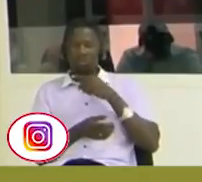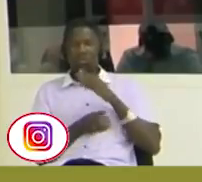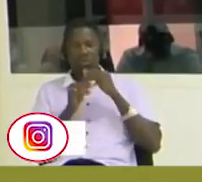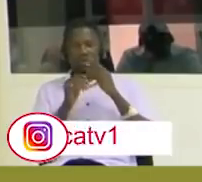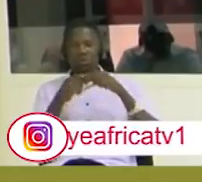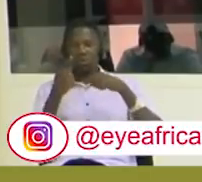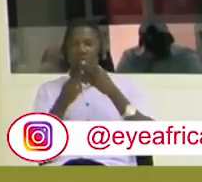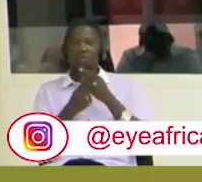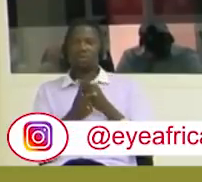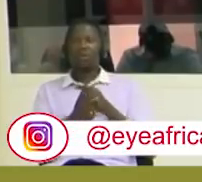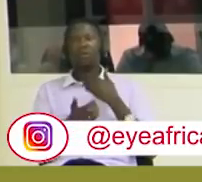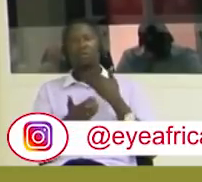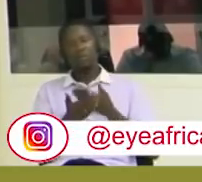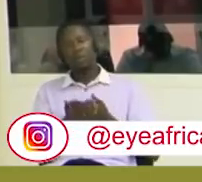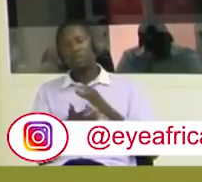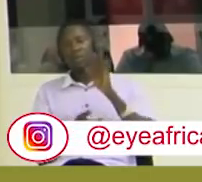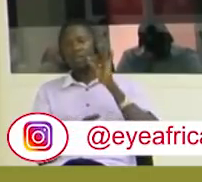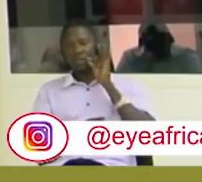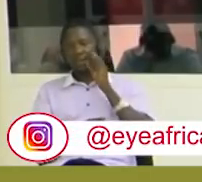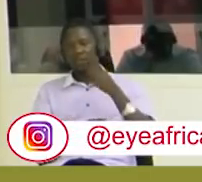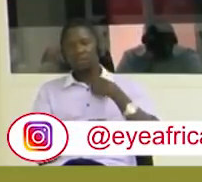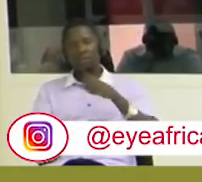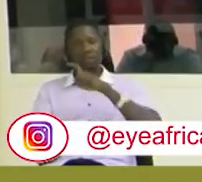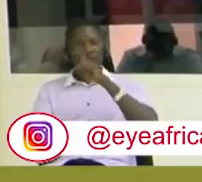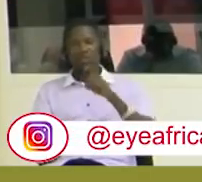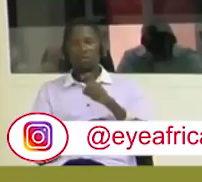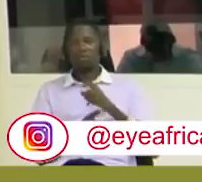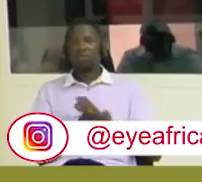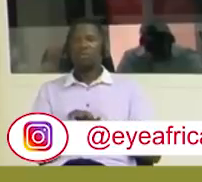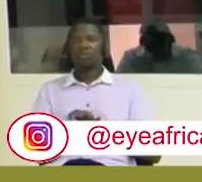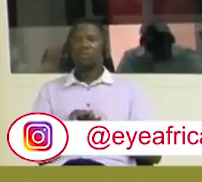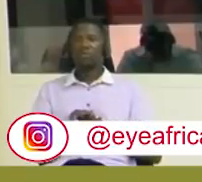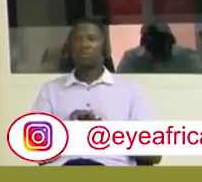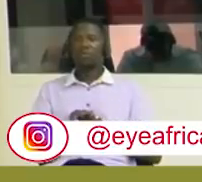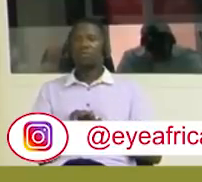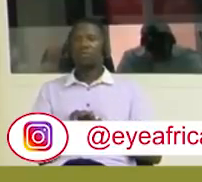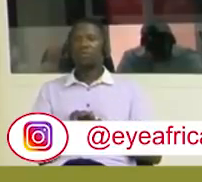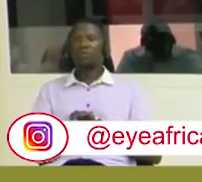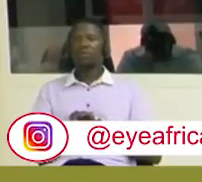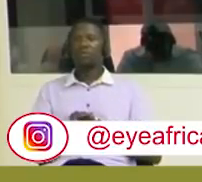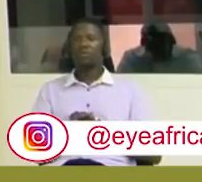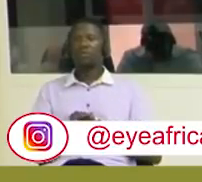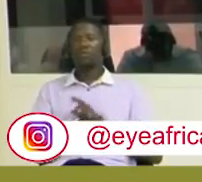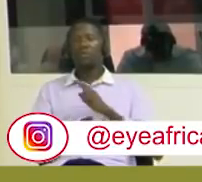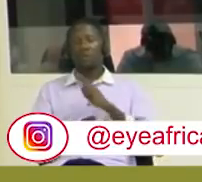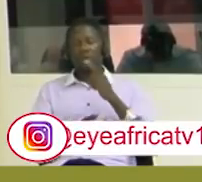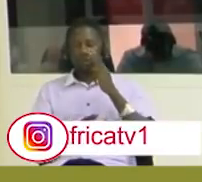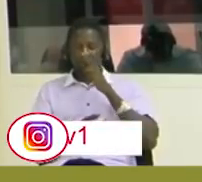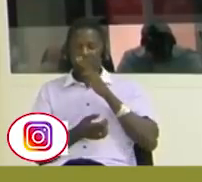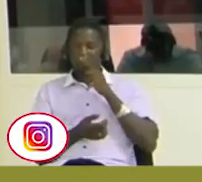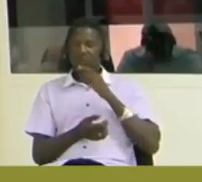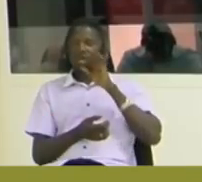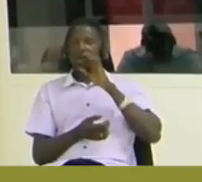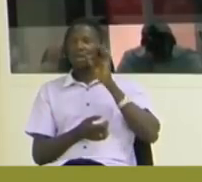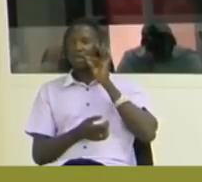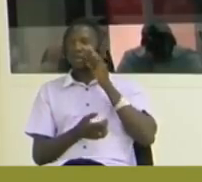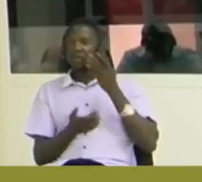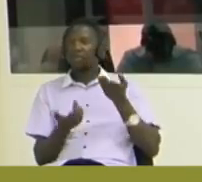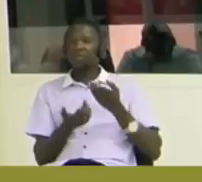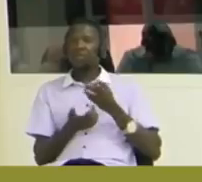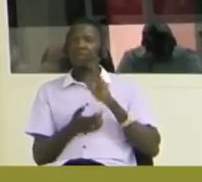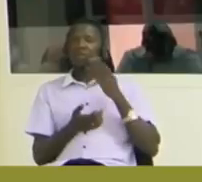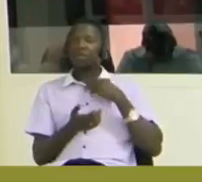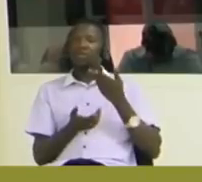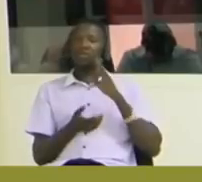But could you just answer my question first? That is what I'm trying to answer. But what has it got to do with Yankuba Toure being